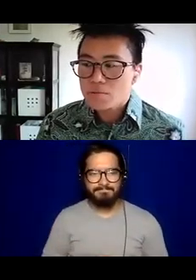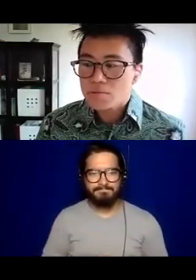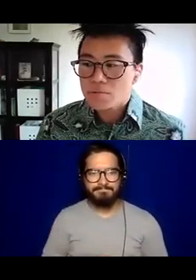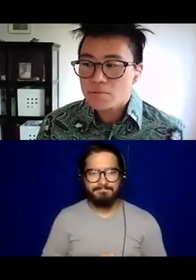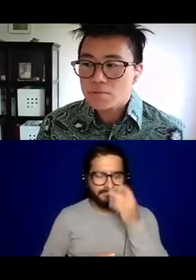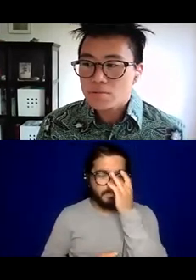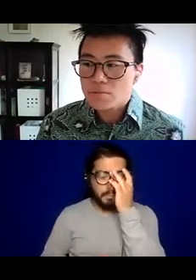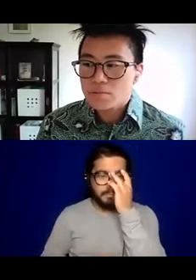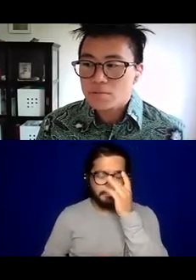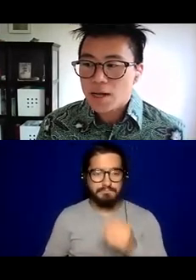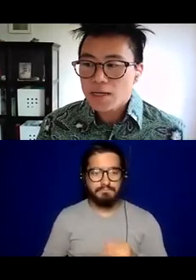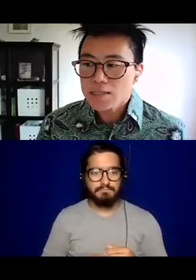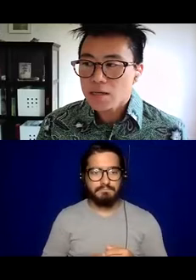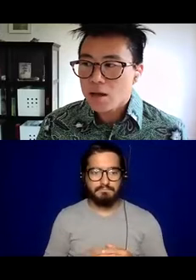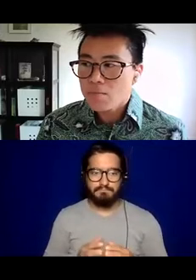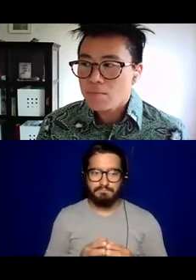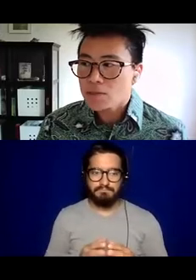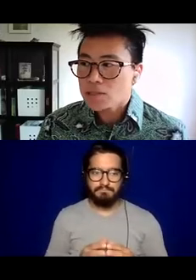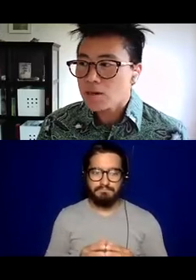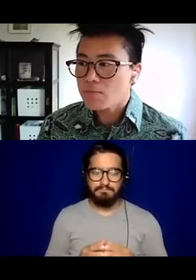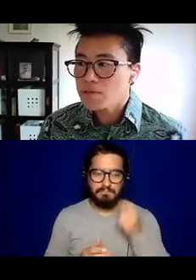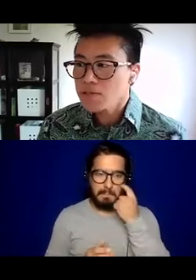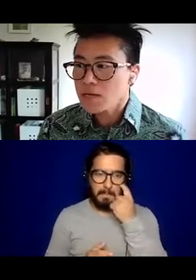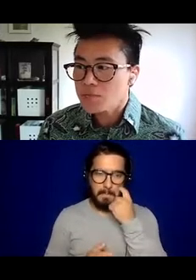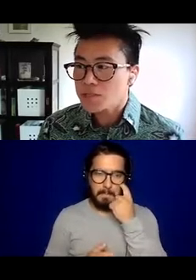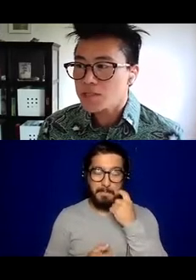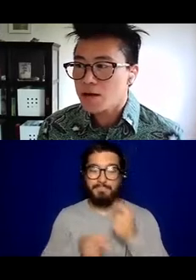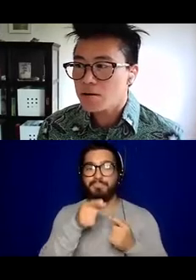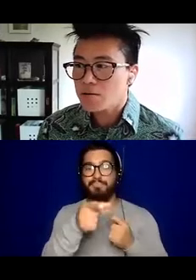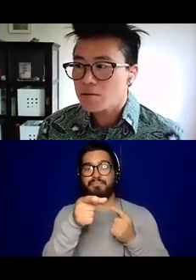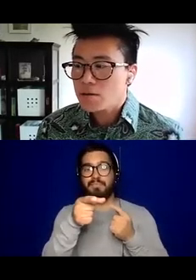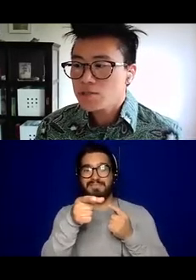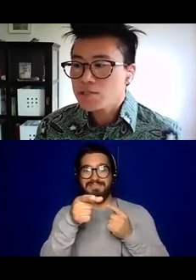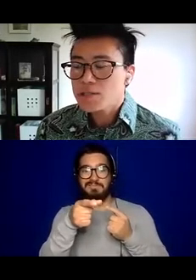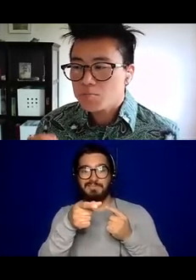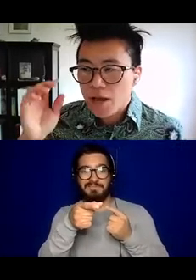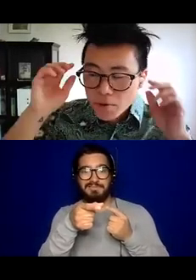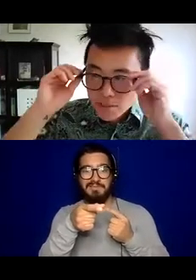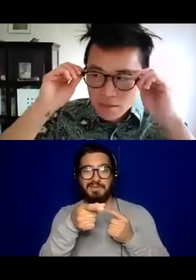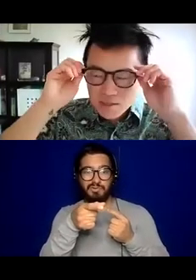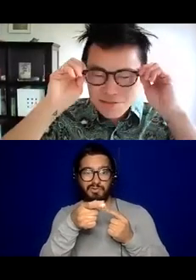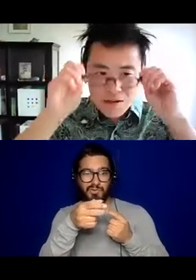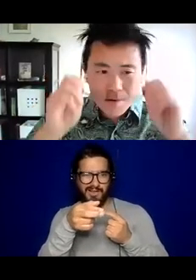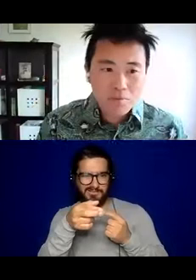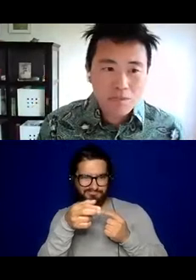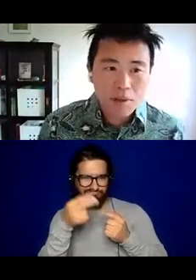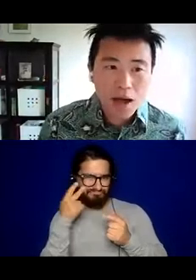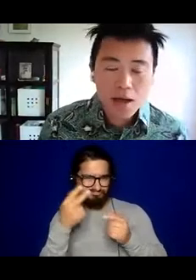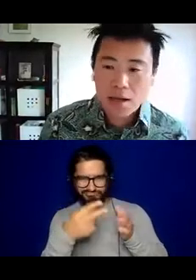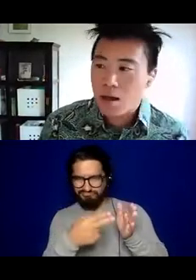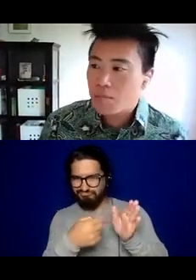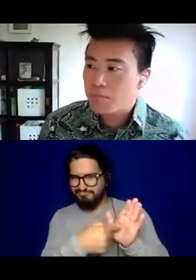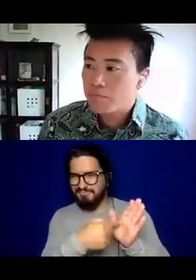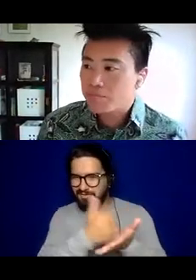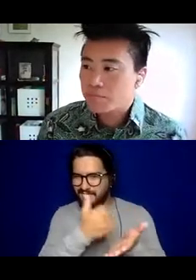So I guess there's a resource that I want to share, which is this blog post on the Defend Our Movements